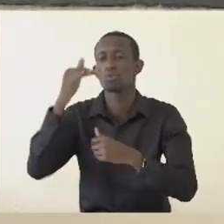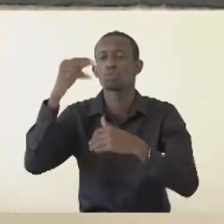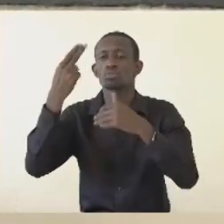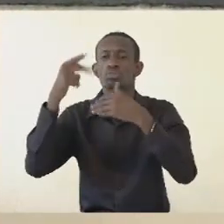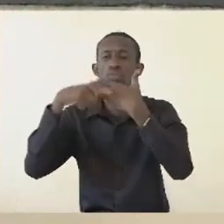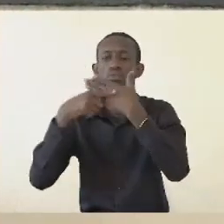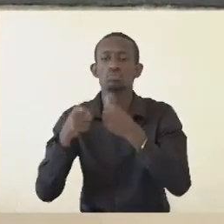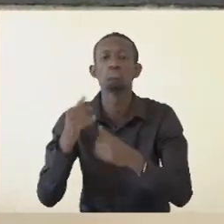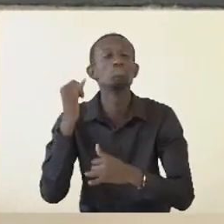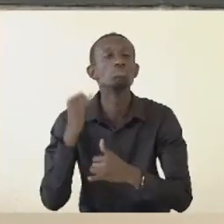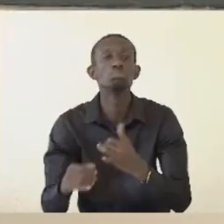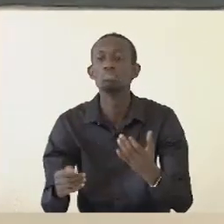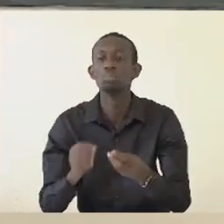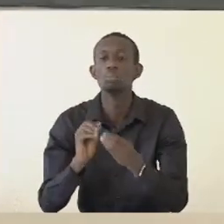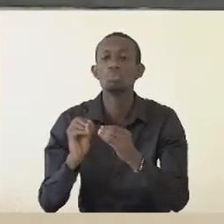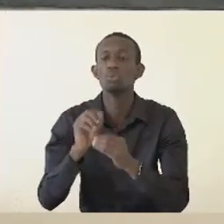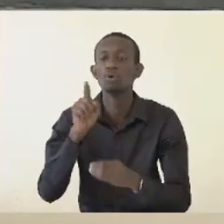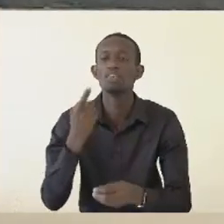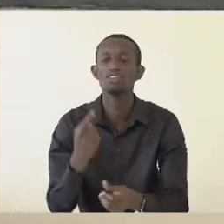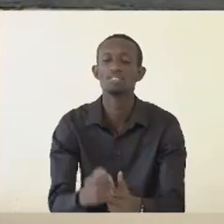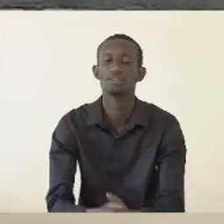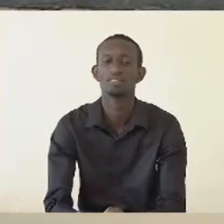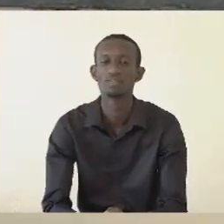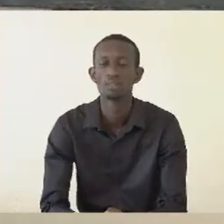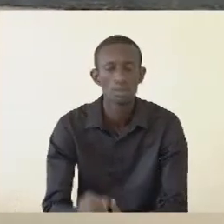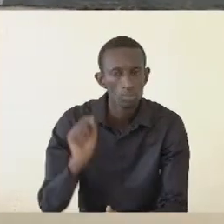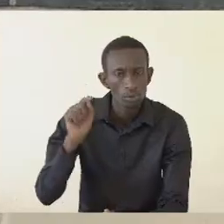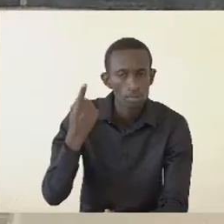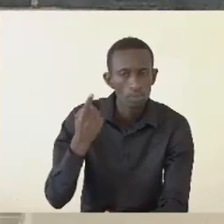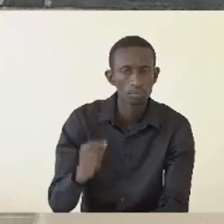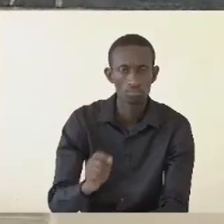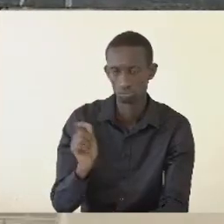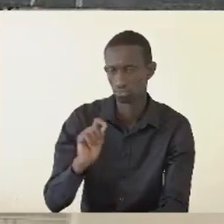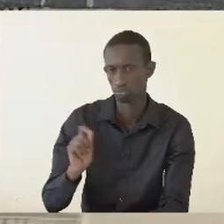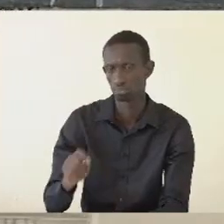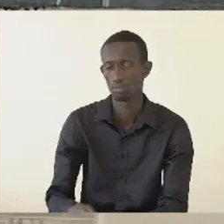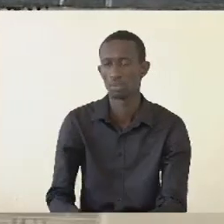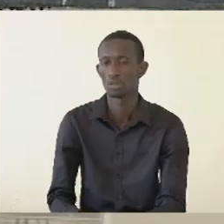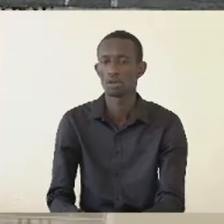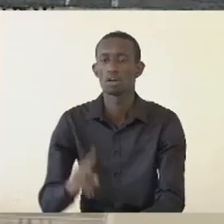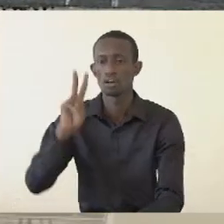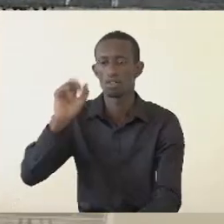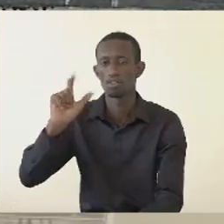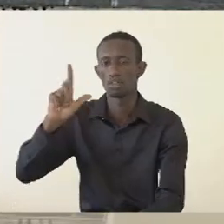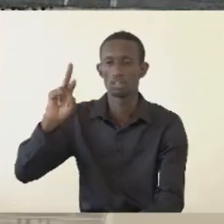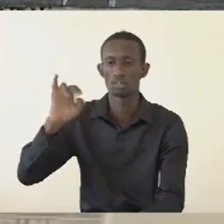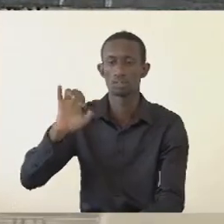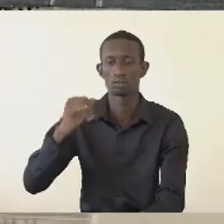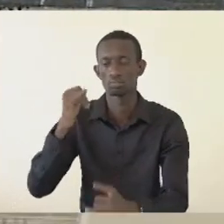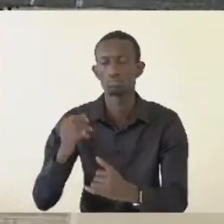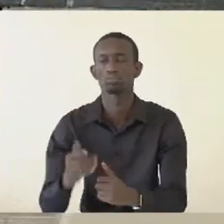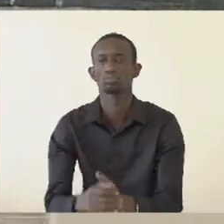done with point number 1. This one, point number 1, writing valences as superscripts after each symbol.